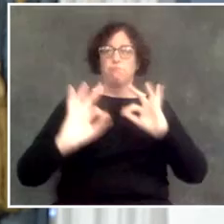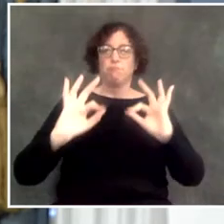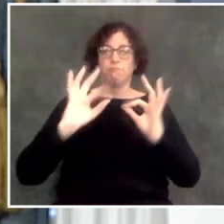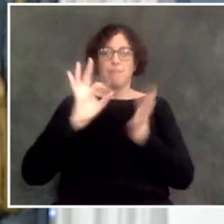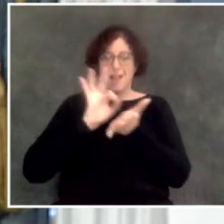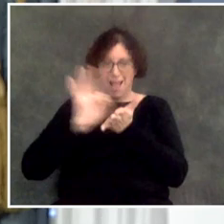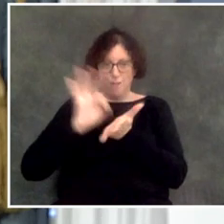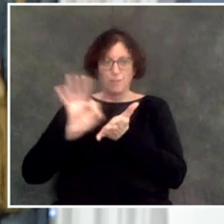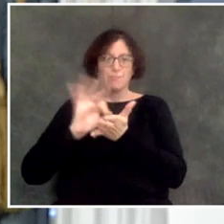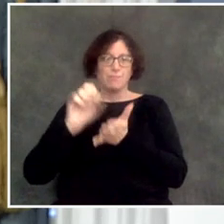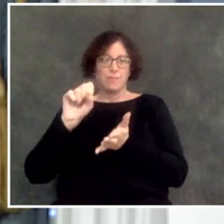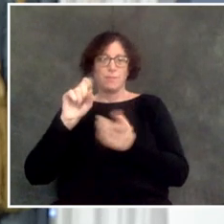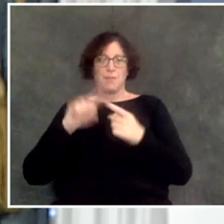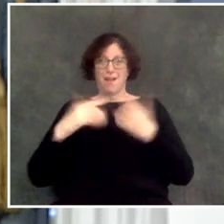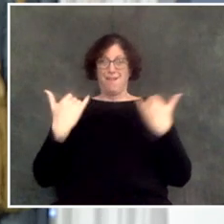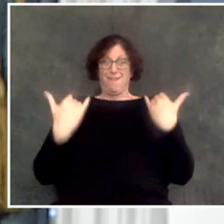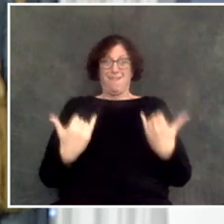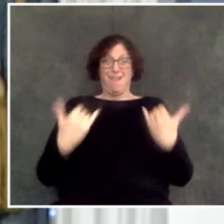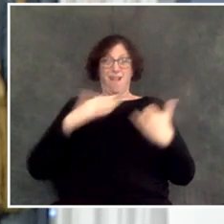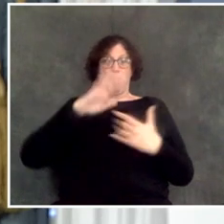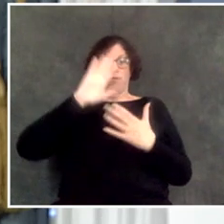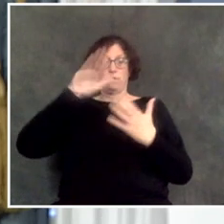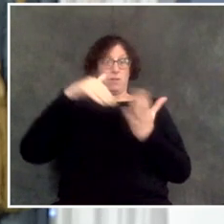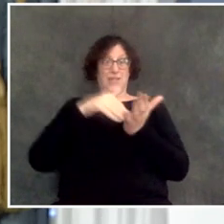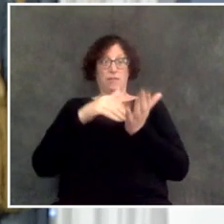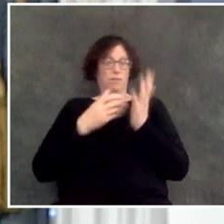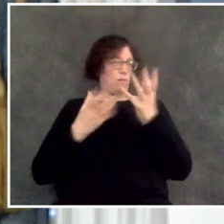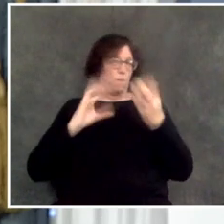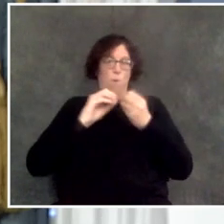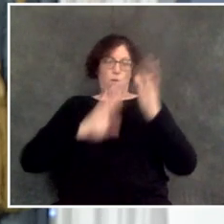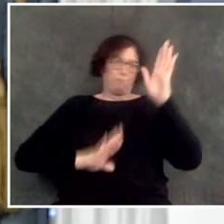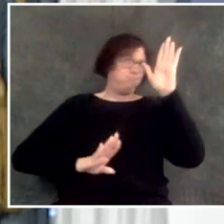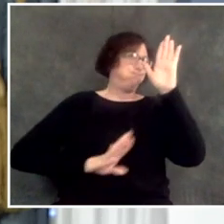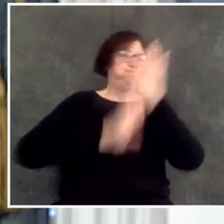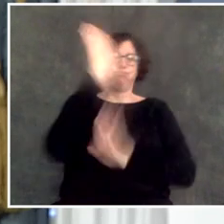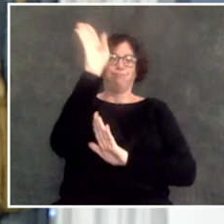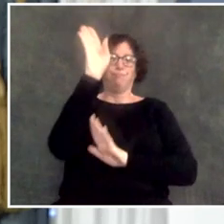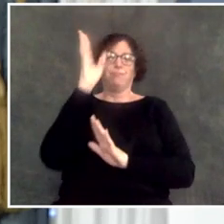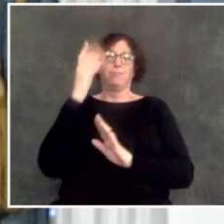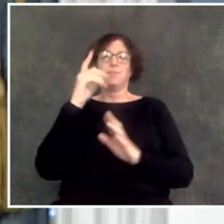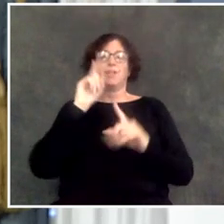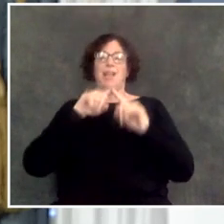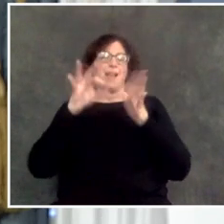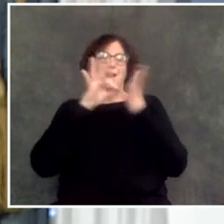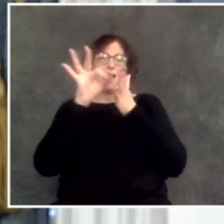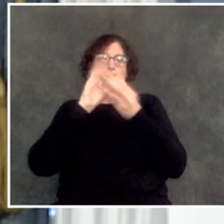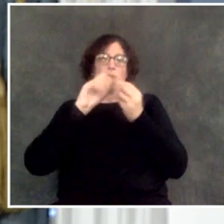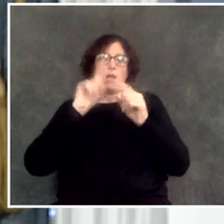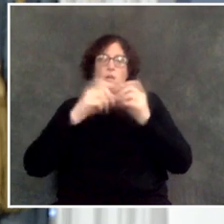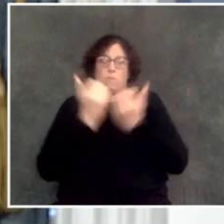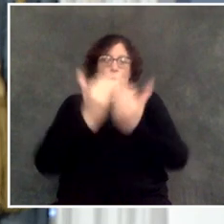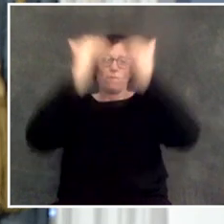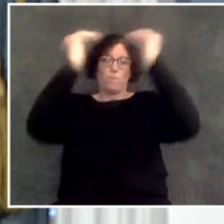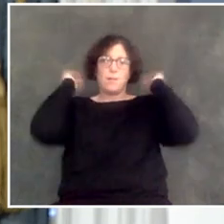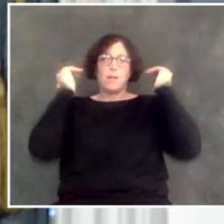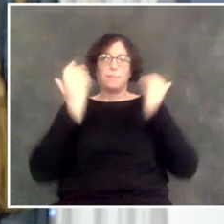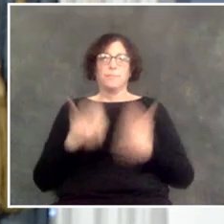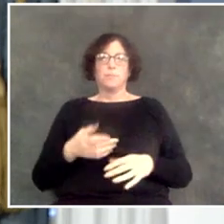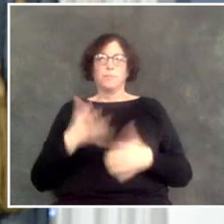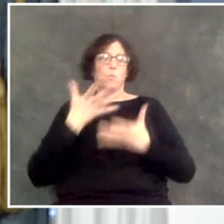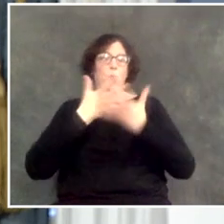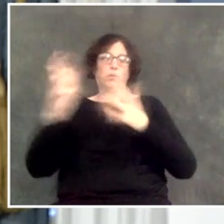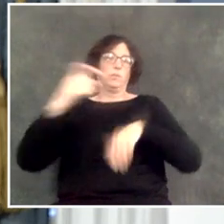investigation that was happening with the Rochester outbreak. That was what we were doing in the